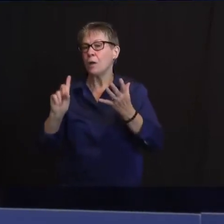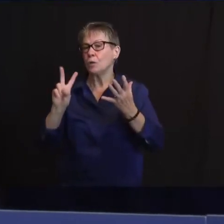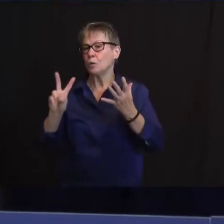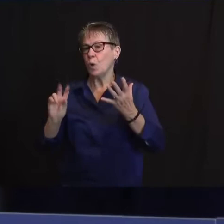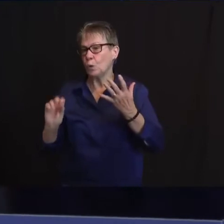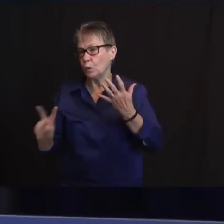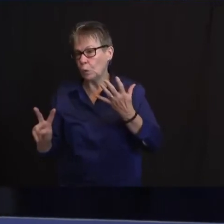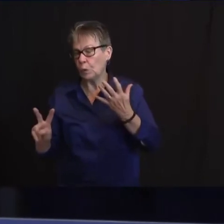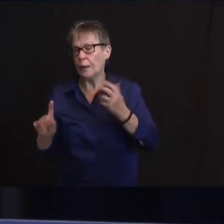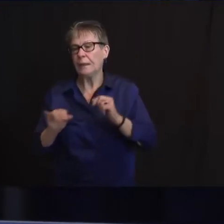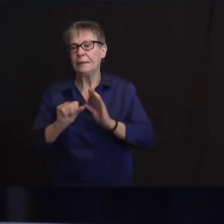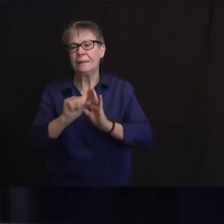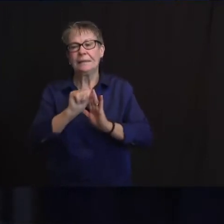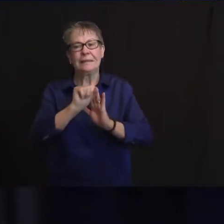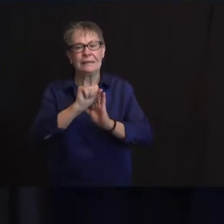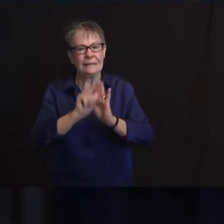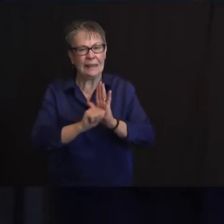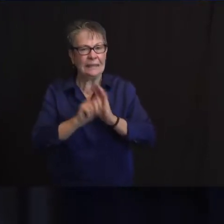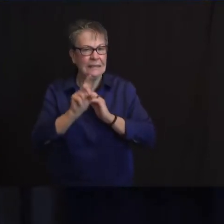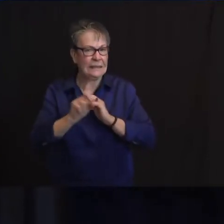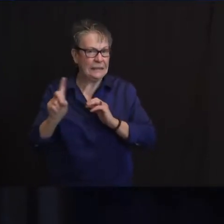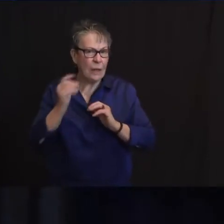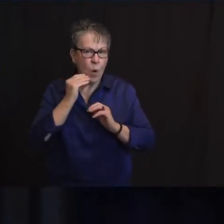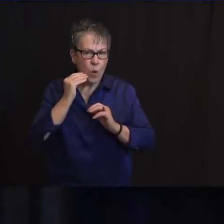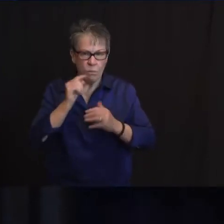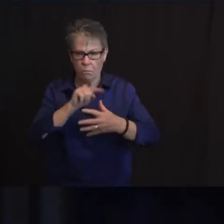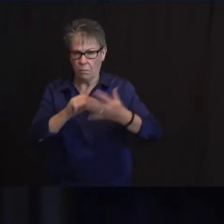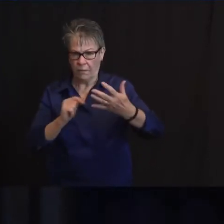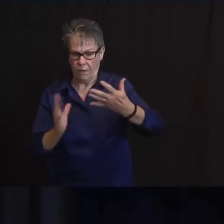developmental disability homes.